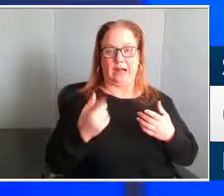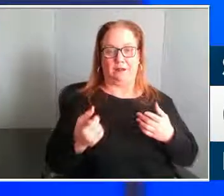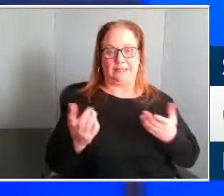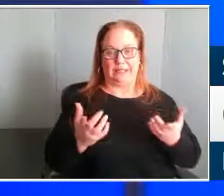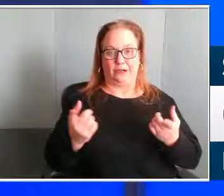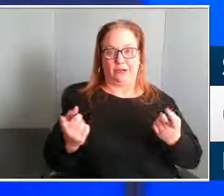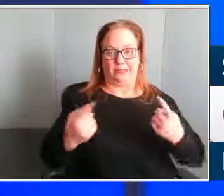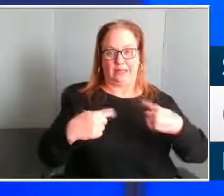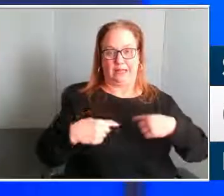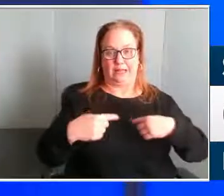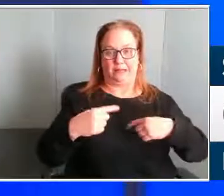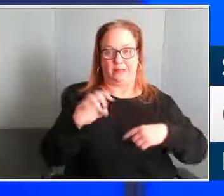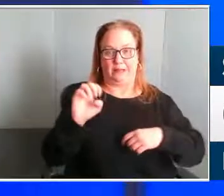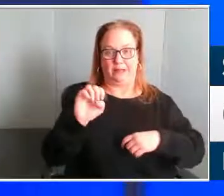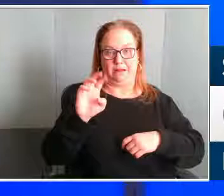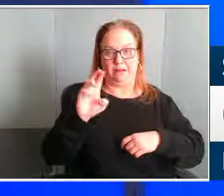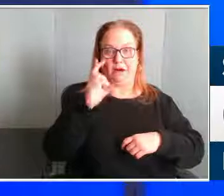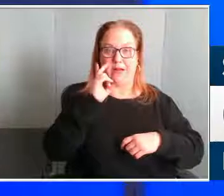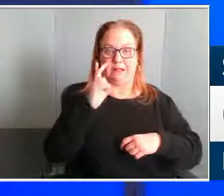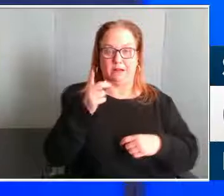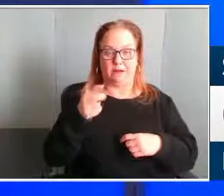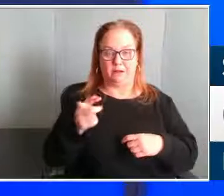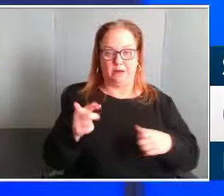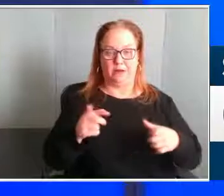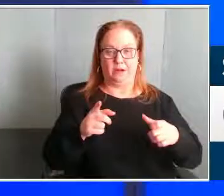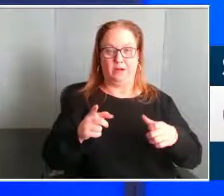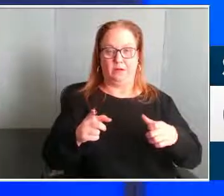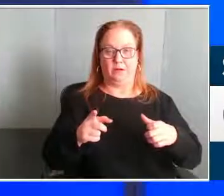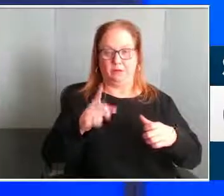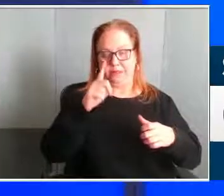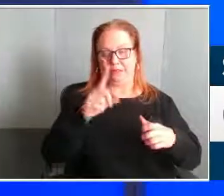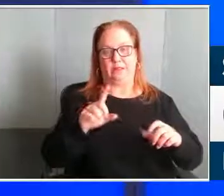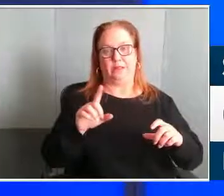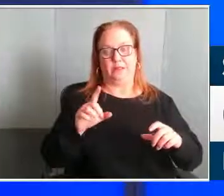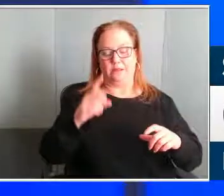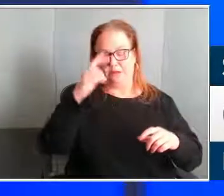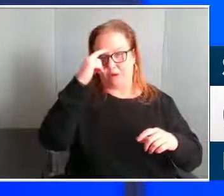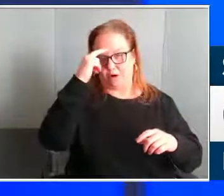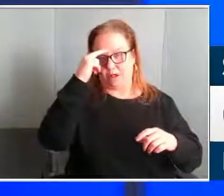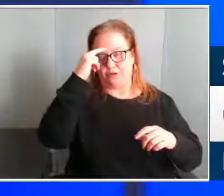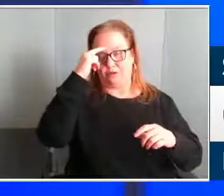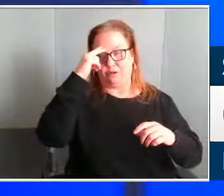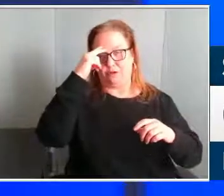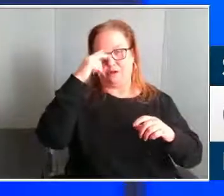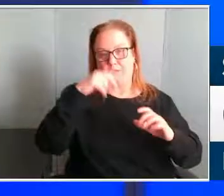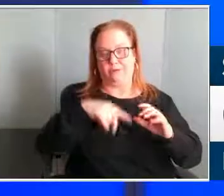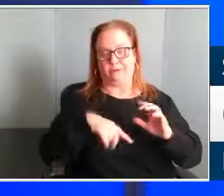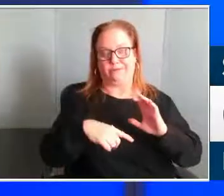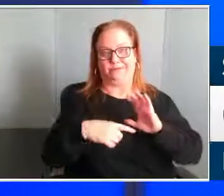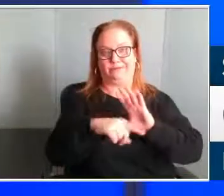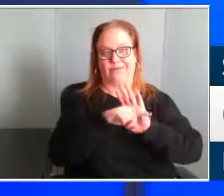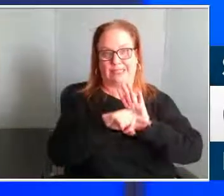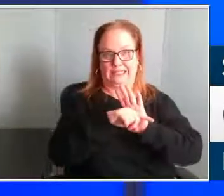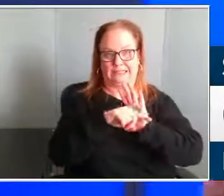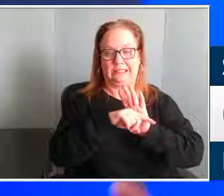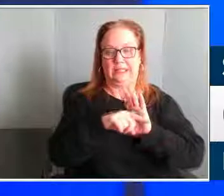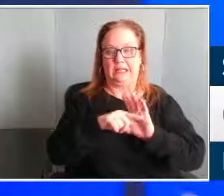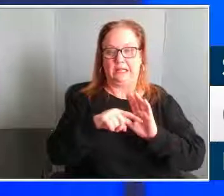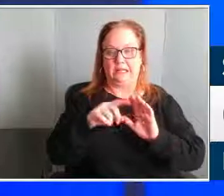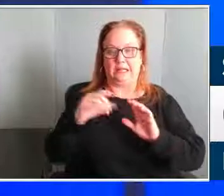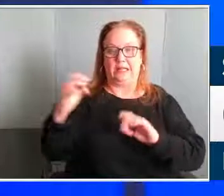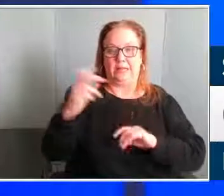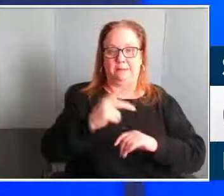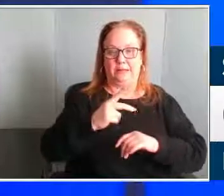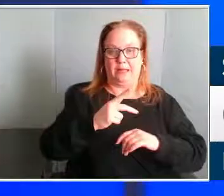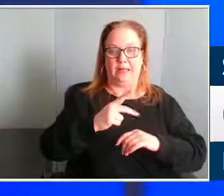the emergency room, and so I saw him when he had kind of these dramatic neurological deficits. And then I was off service, and I came back the day he